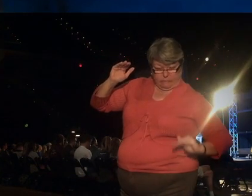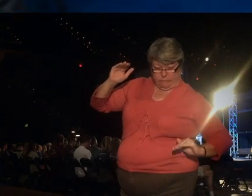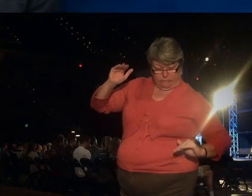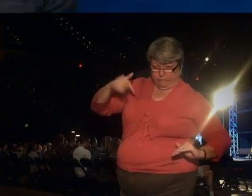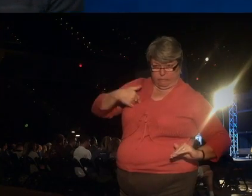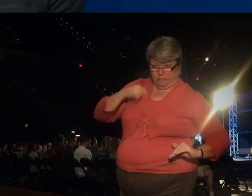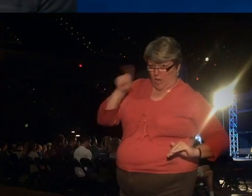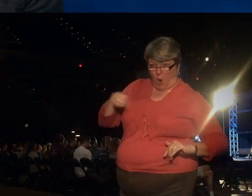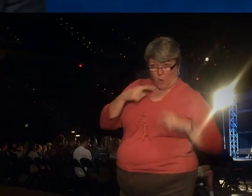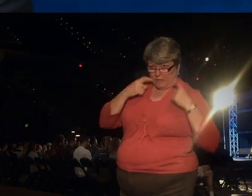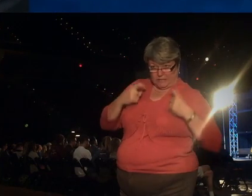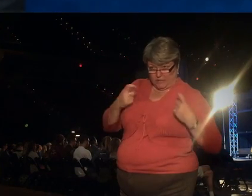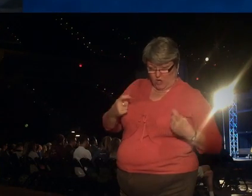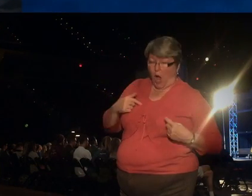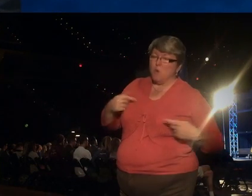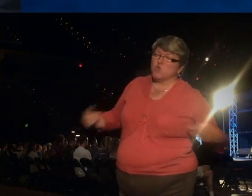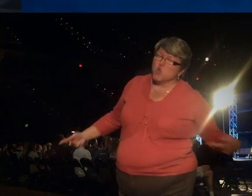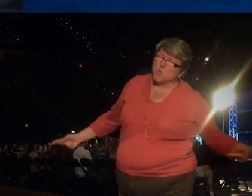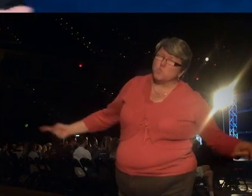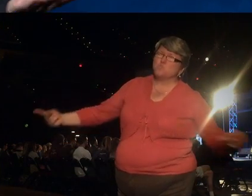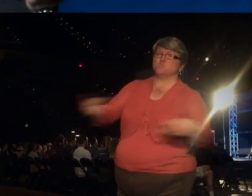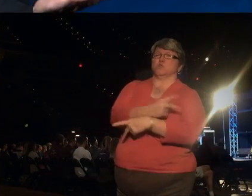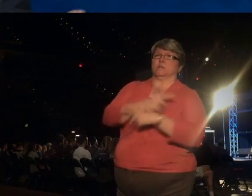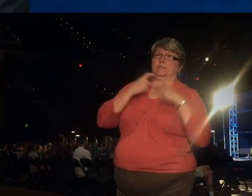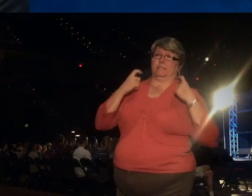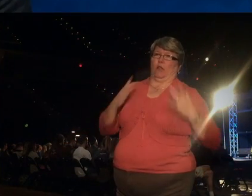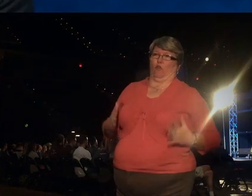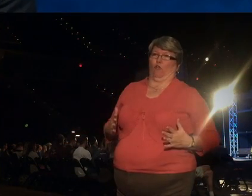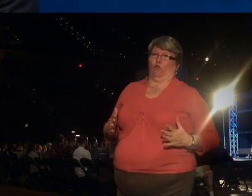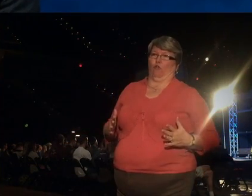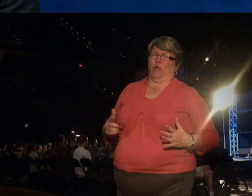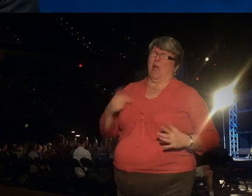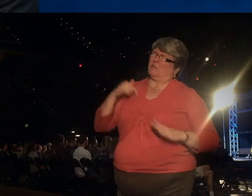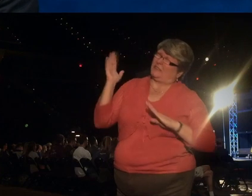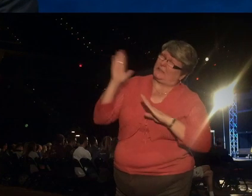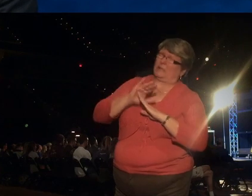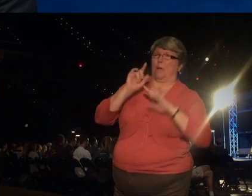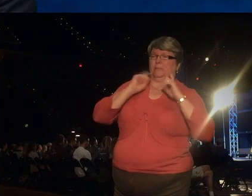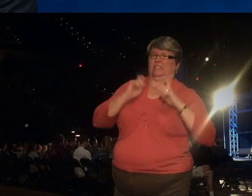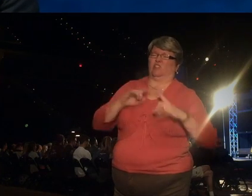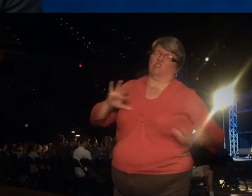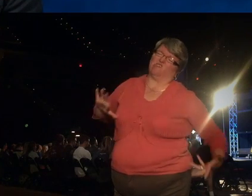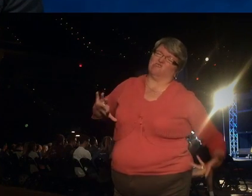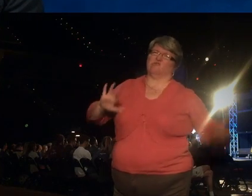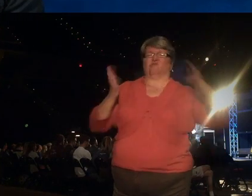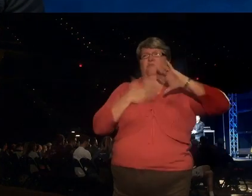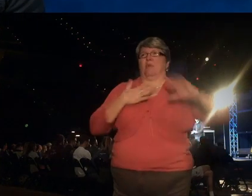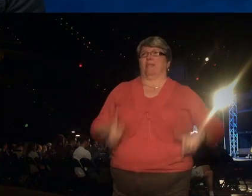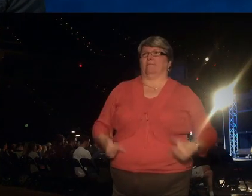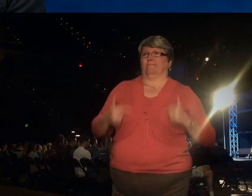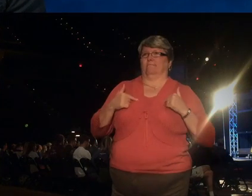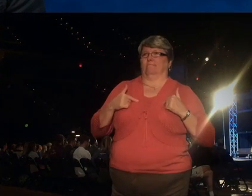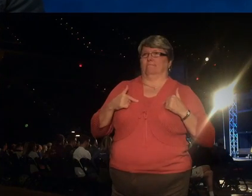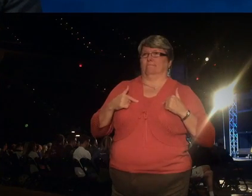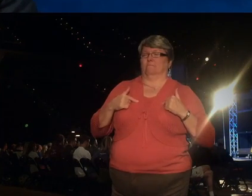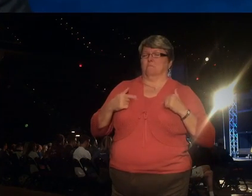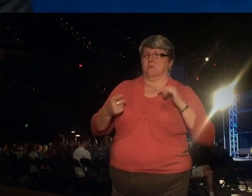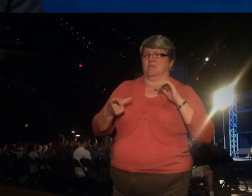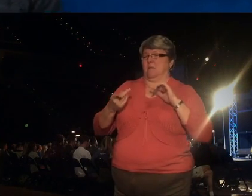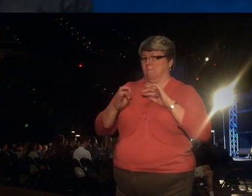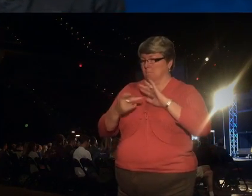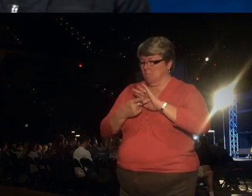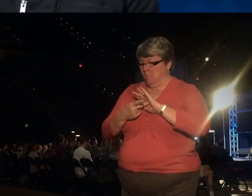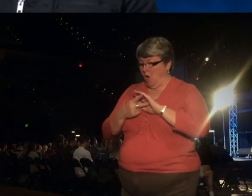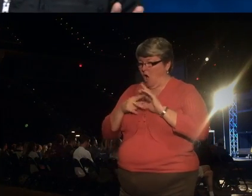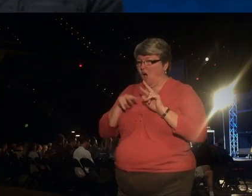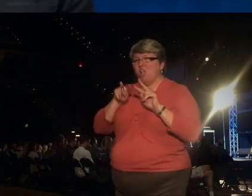the foremost of sinners. I was a mess. But then Paul looks at them and says, but God had